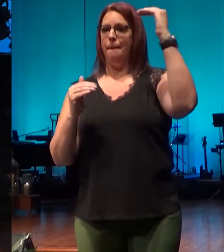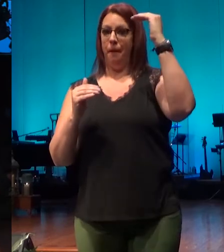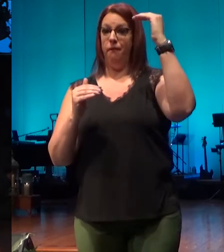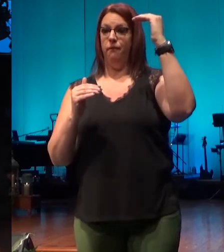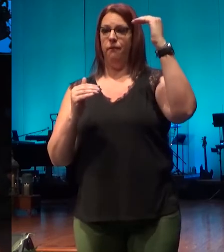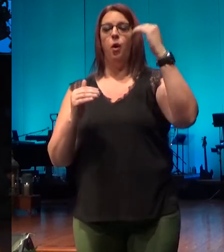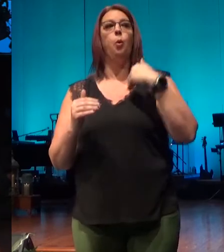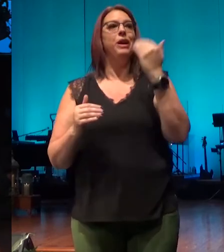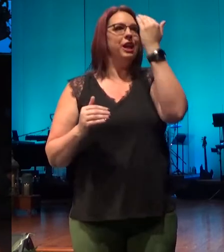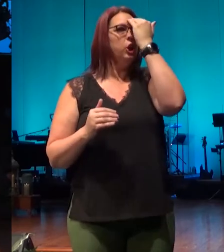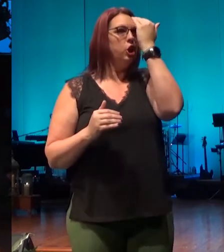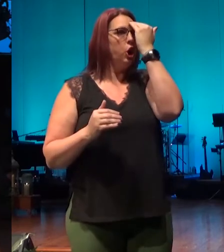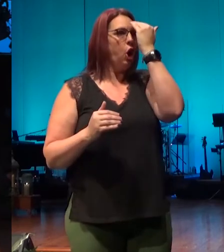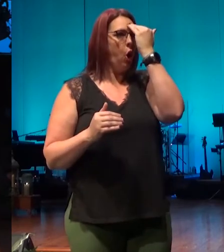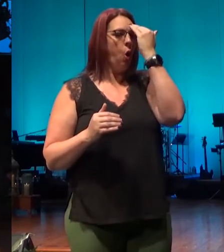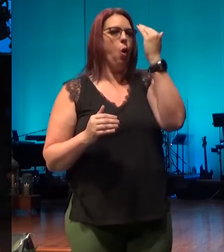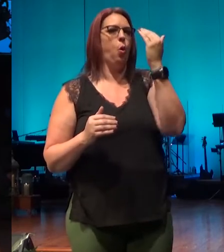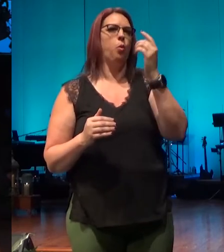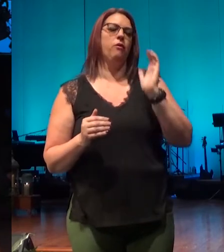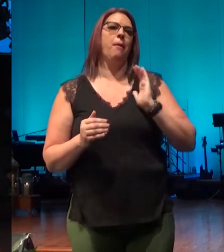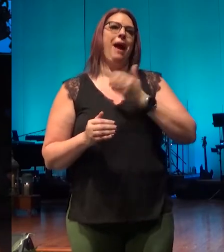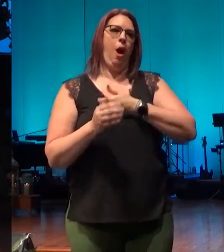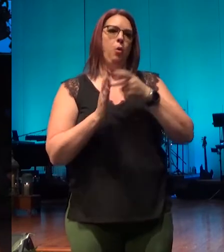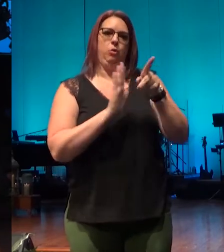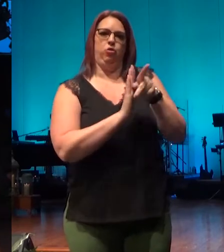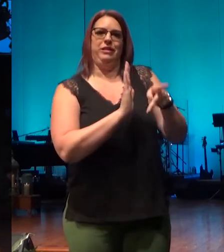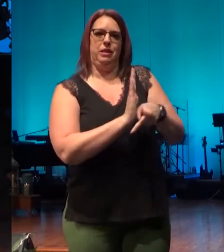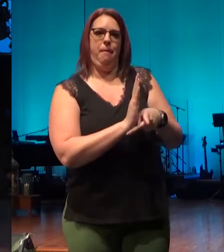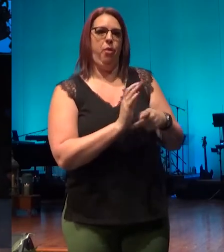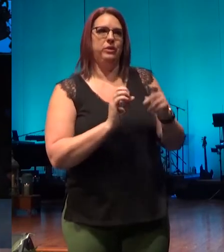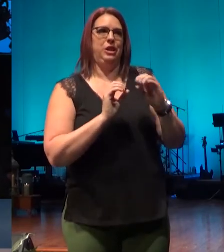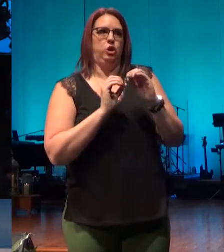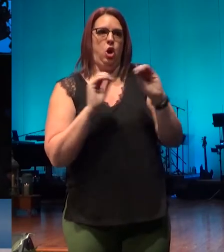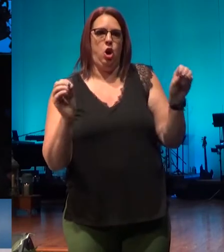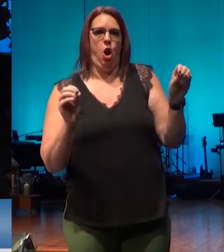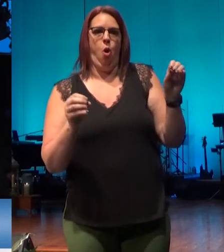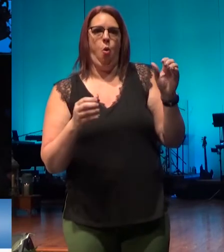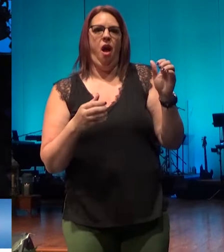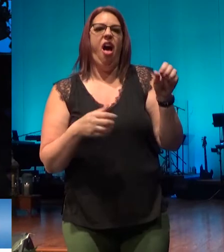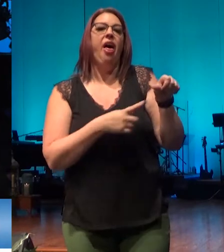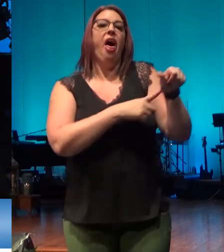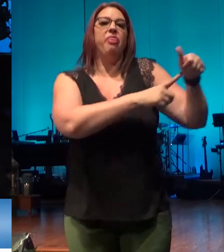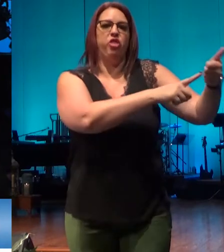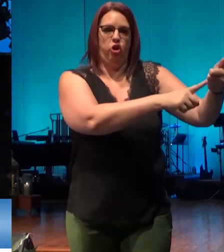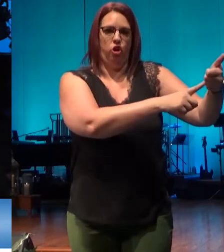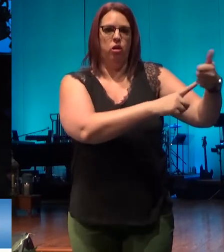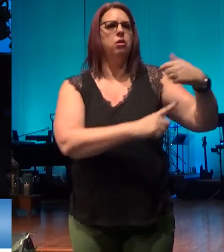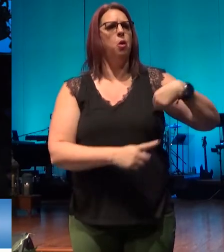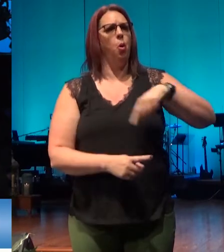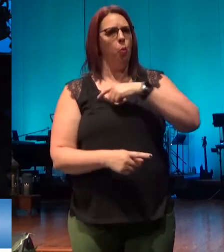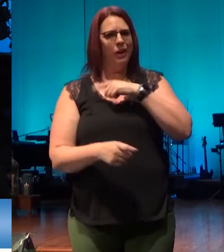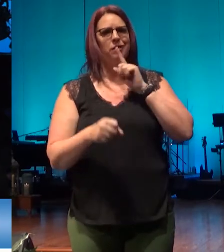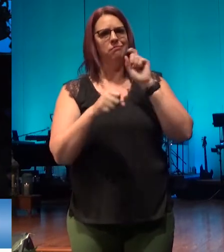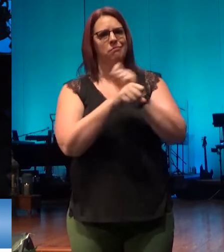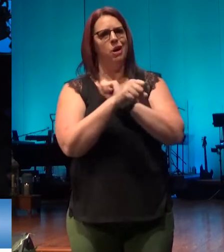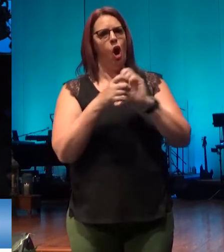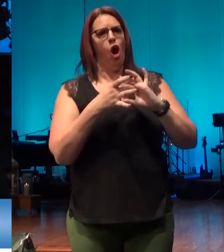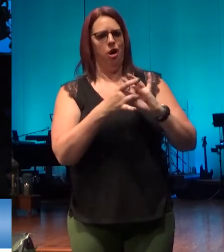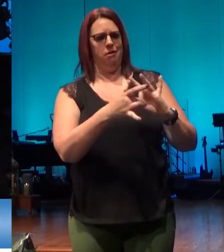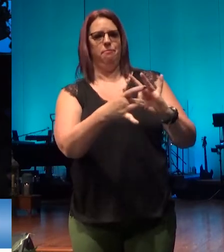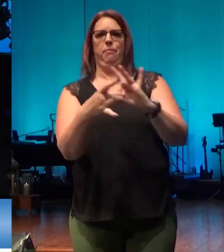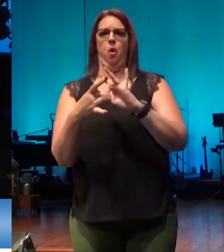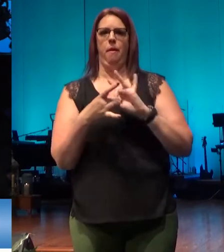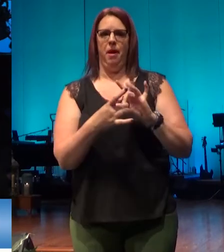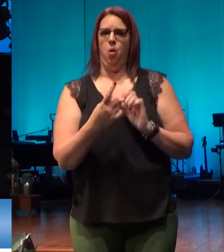technically, there is no other. It's all one presence, one power, one